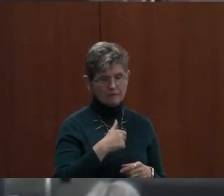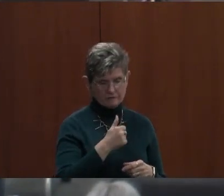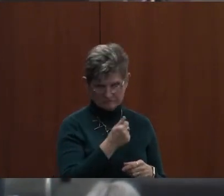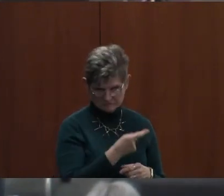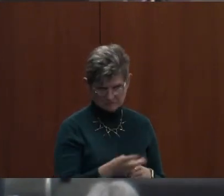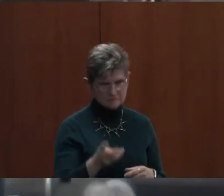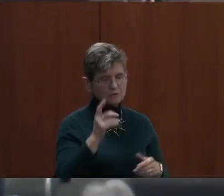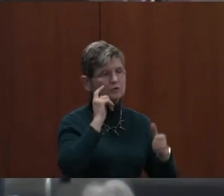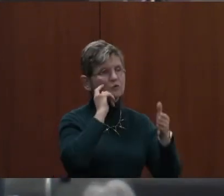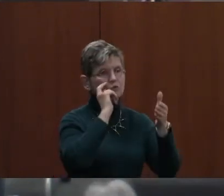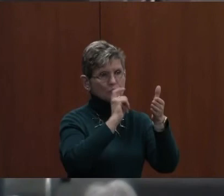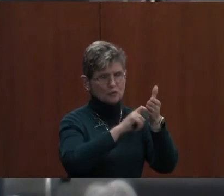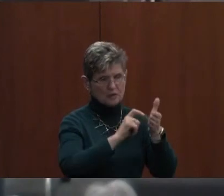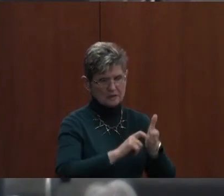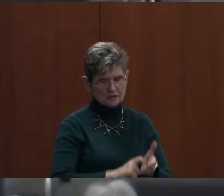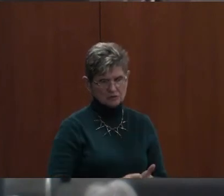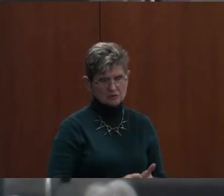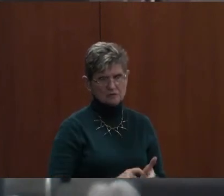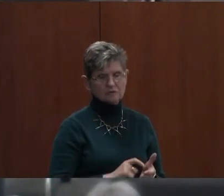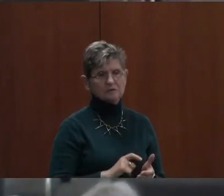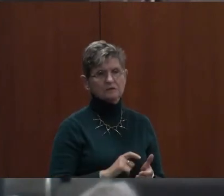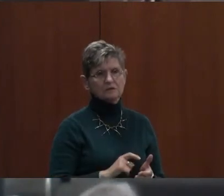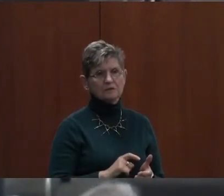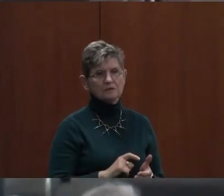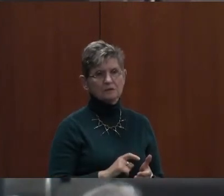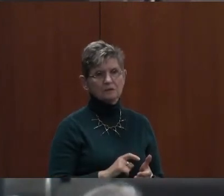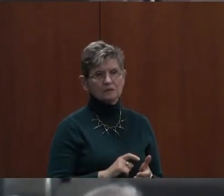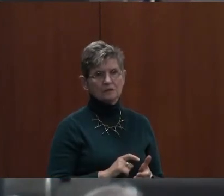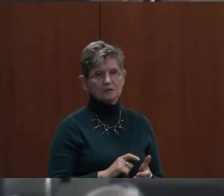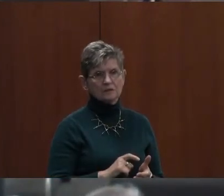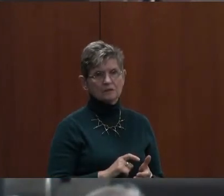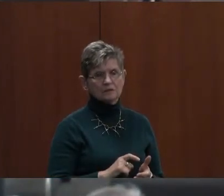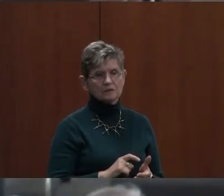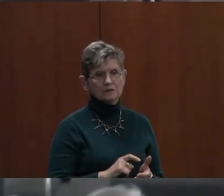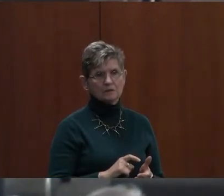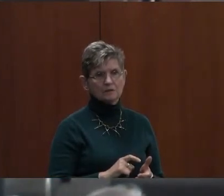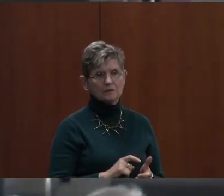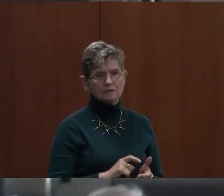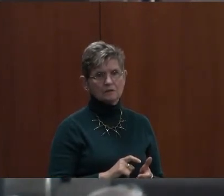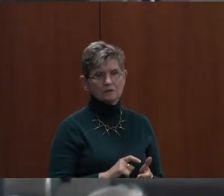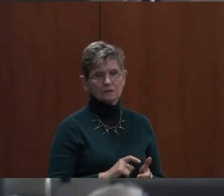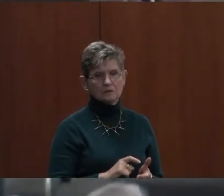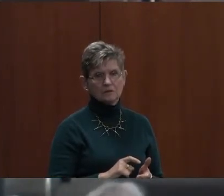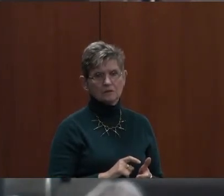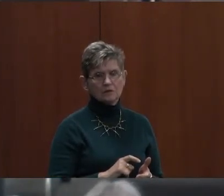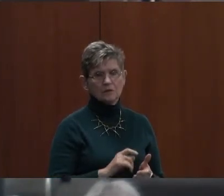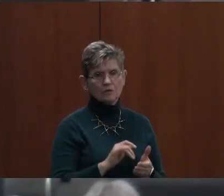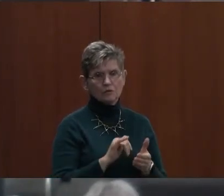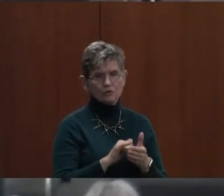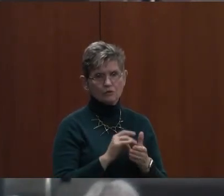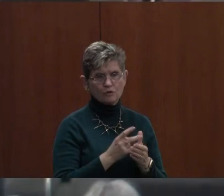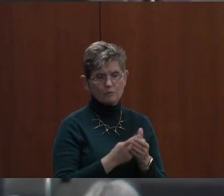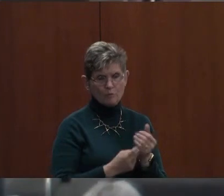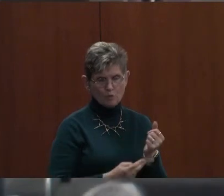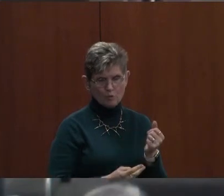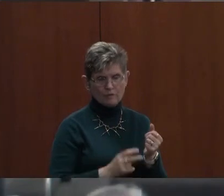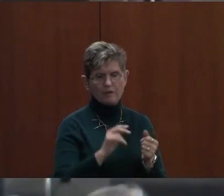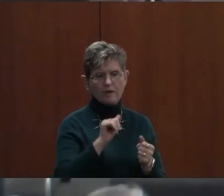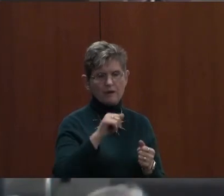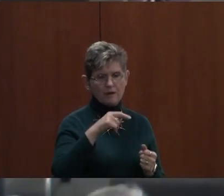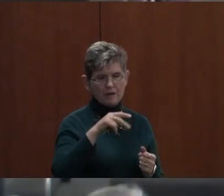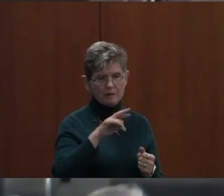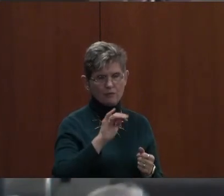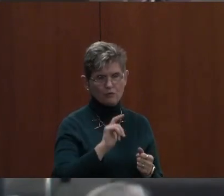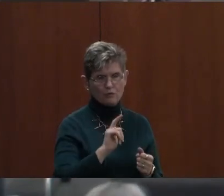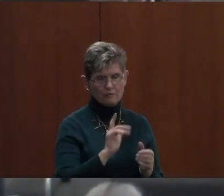recognitions, and those are both April meetings. We